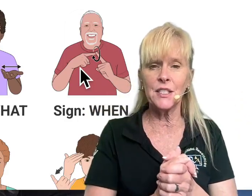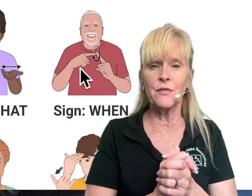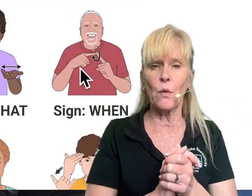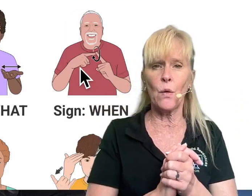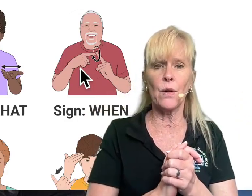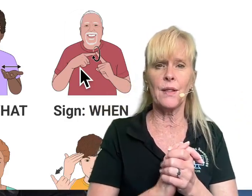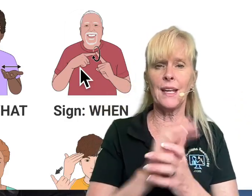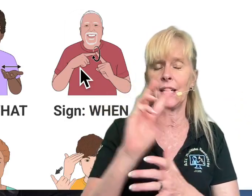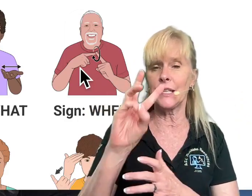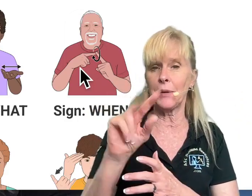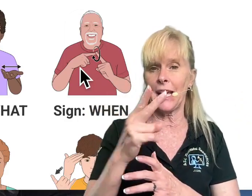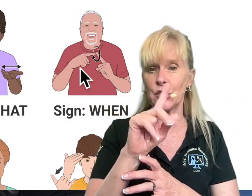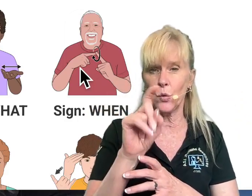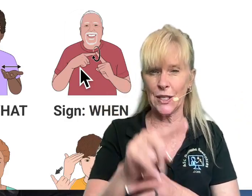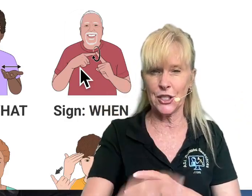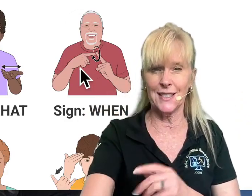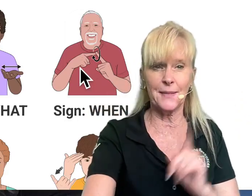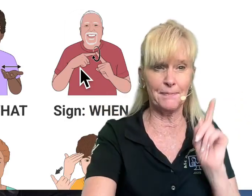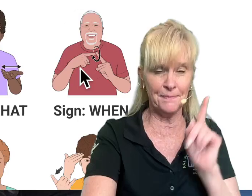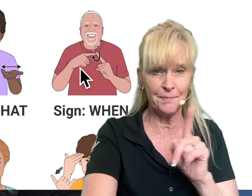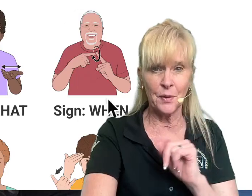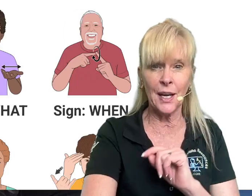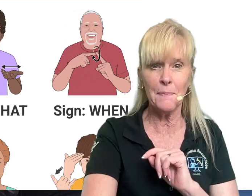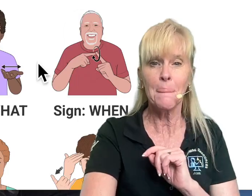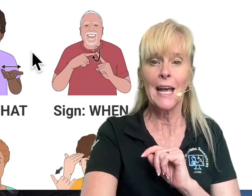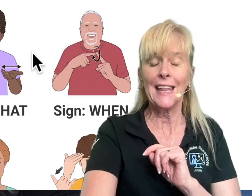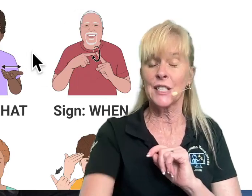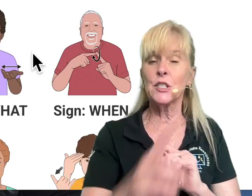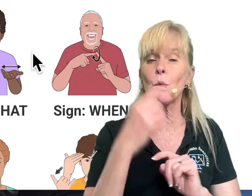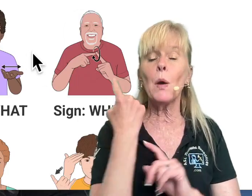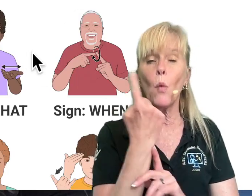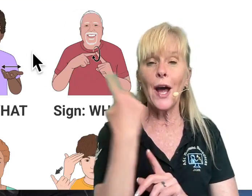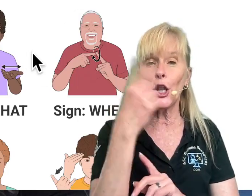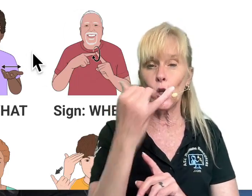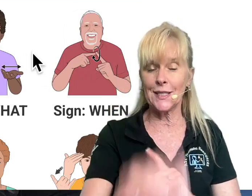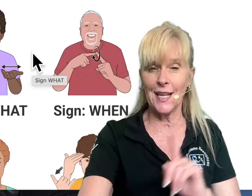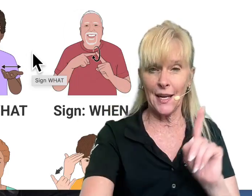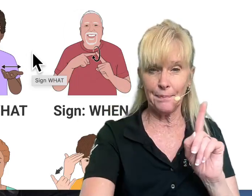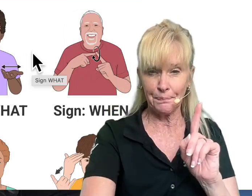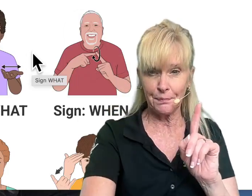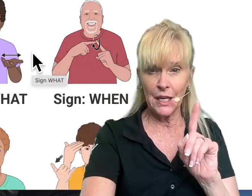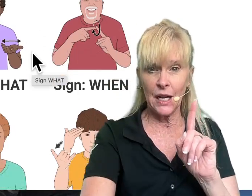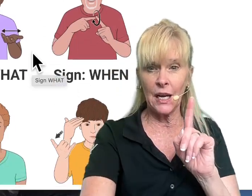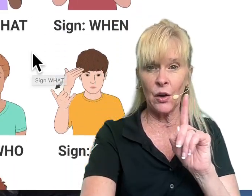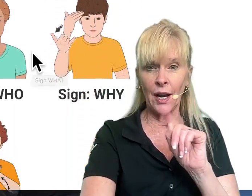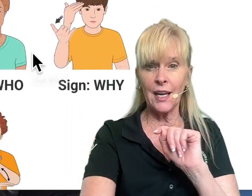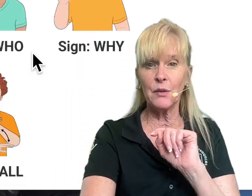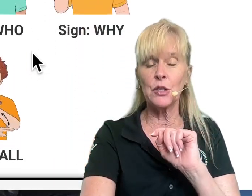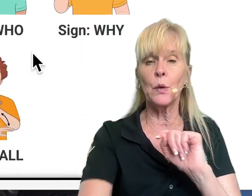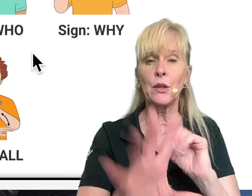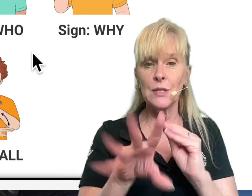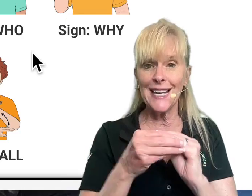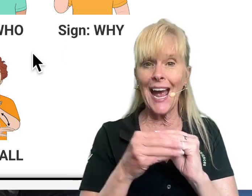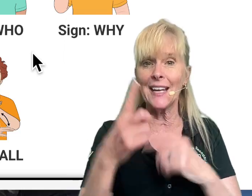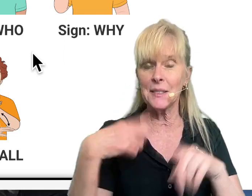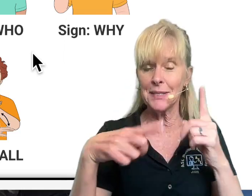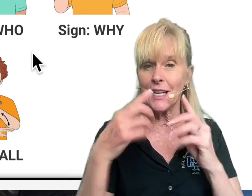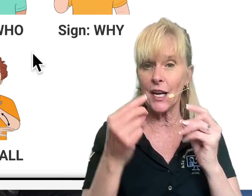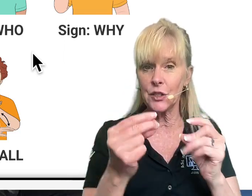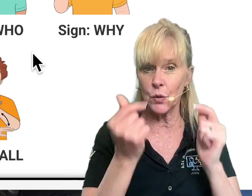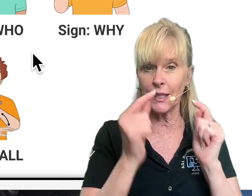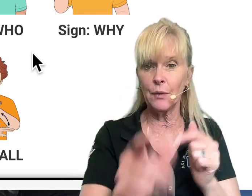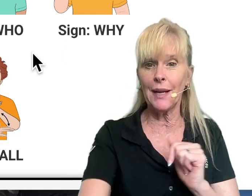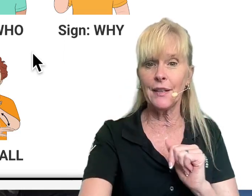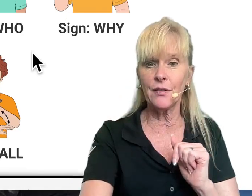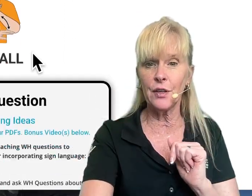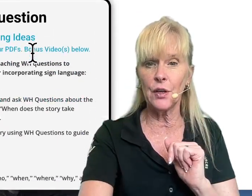This is for the WH questions. Okay, this is what one looks like. Okay, so we usually add some